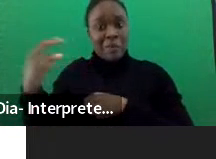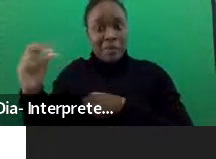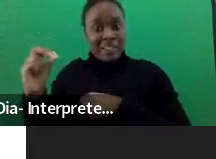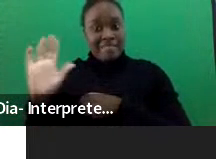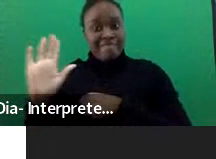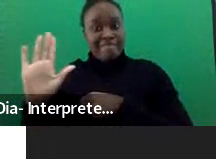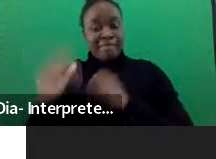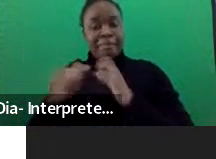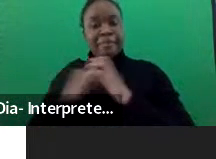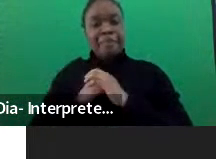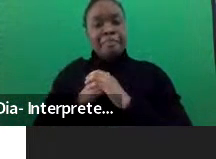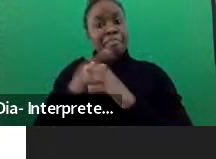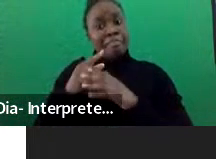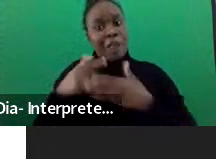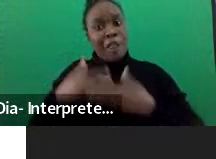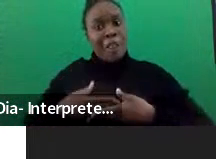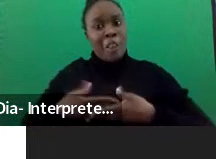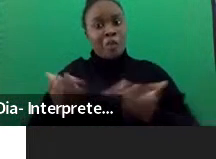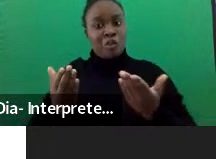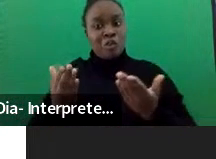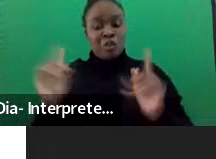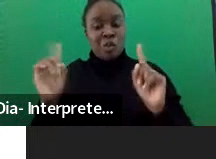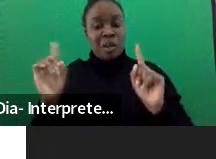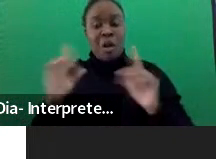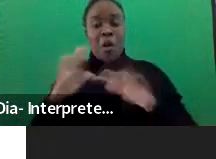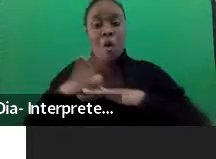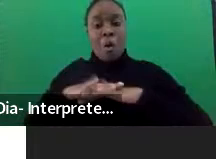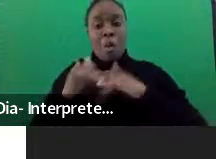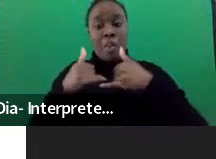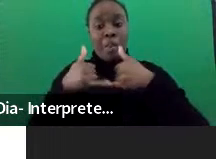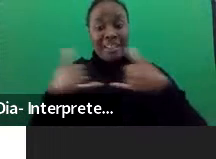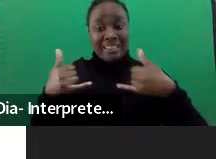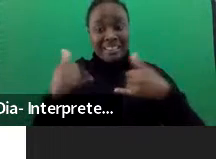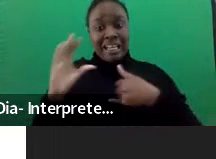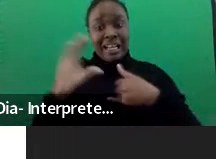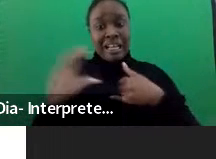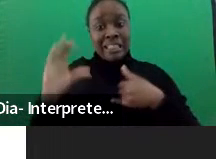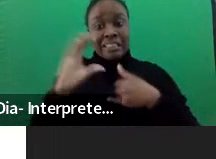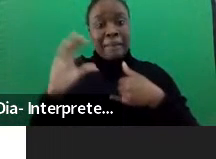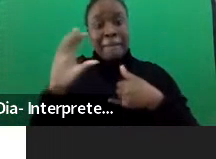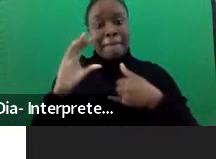successfully launched a very secured online customs trader portal,